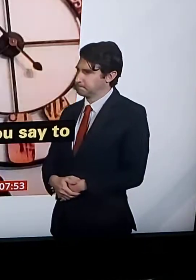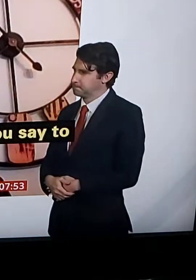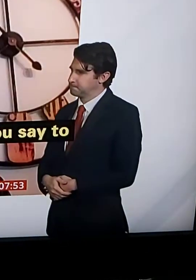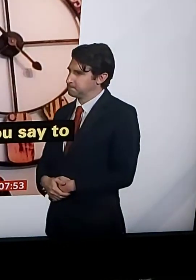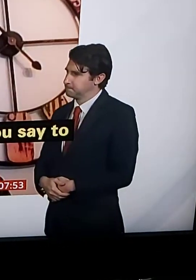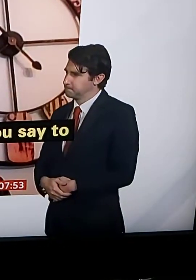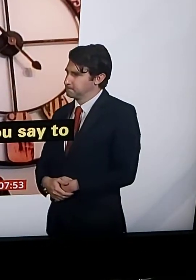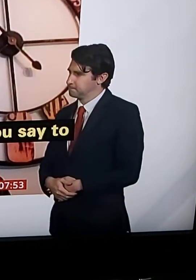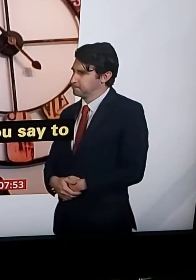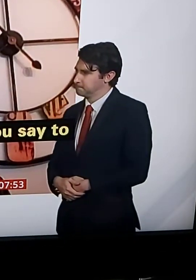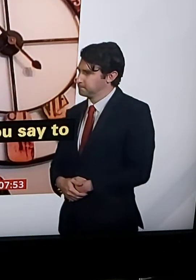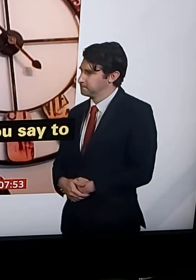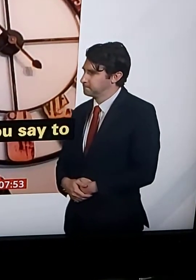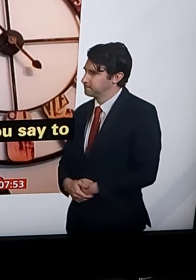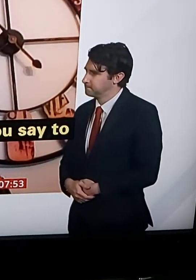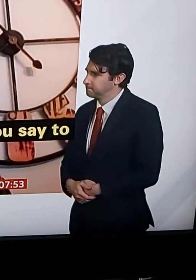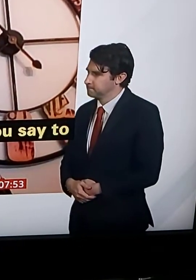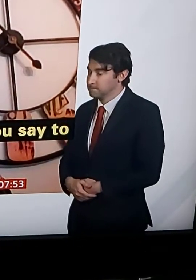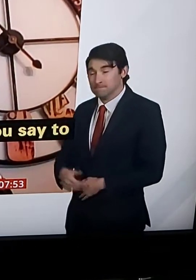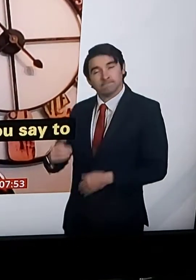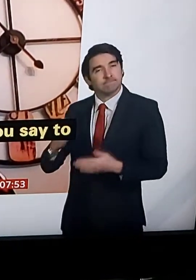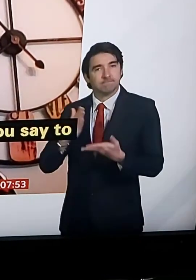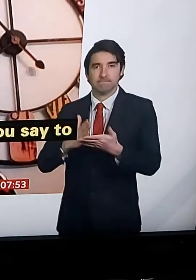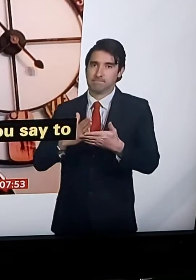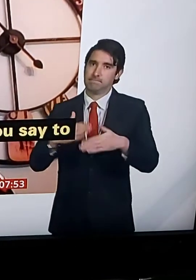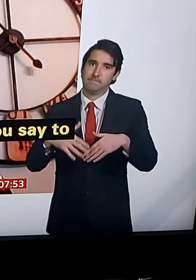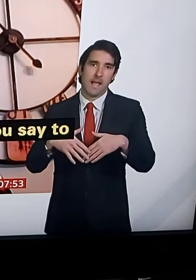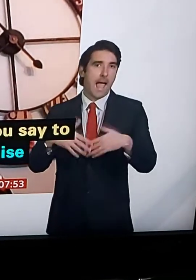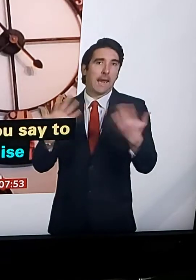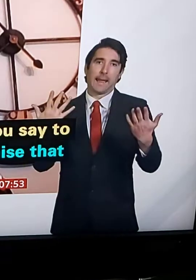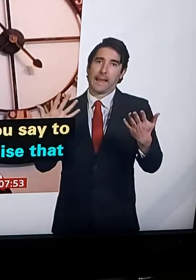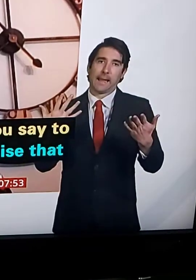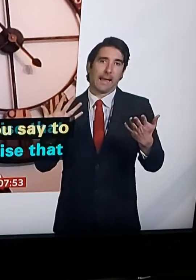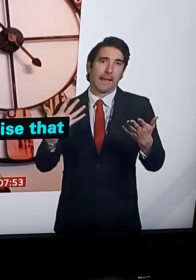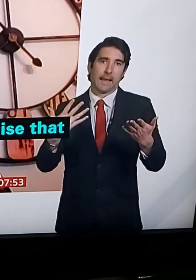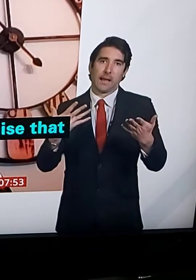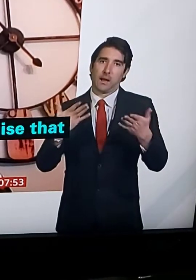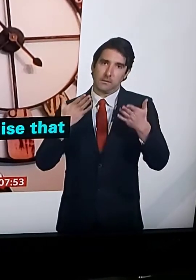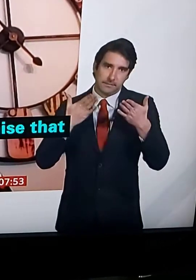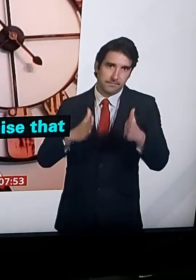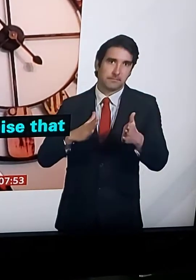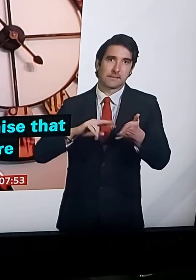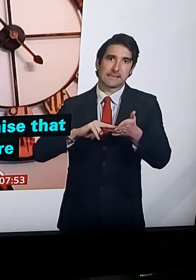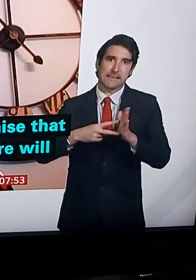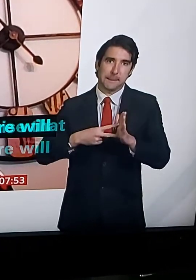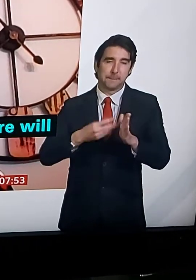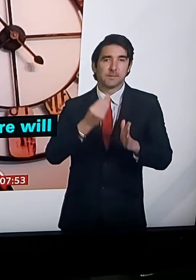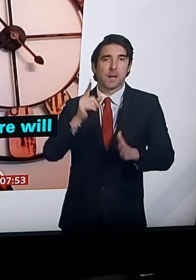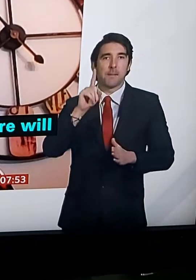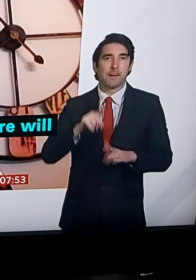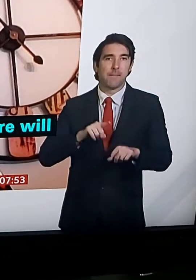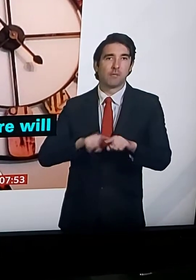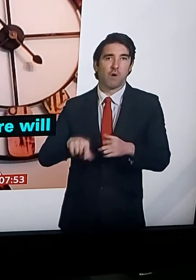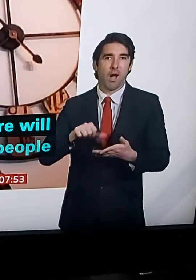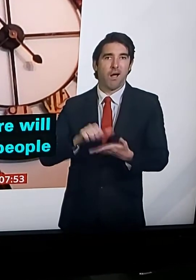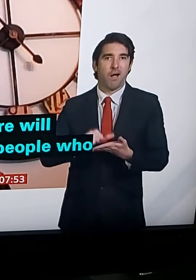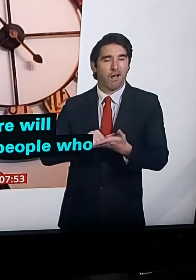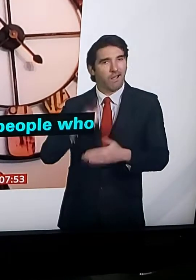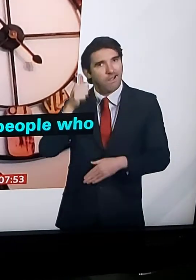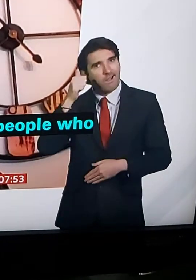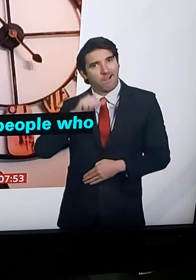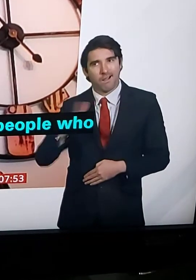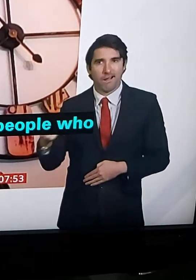So we absolutely recognise that in any kind of situation, there will be a very, very small number of people who seek to take advantage